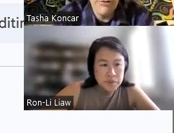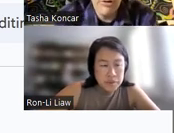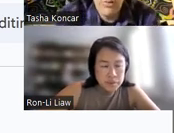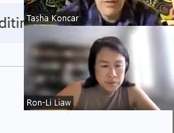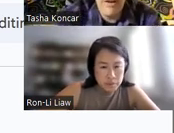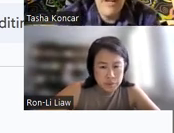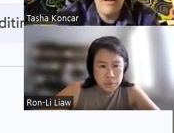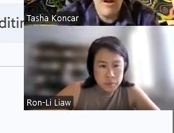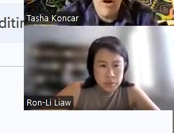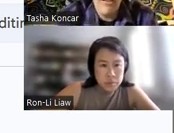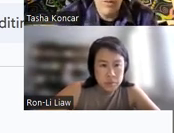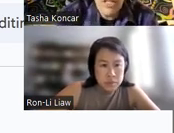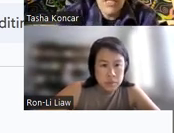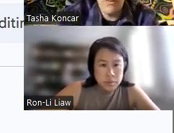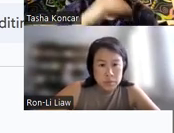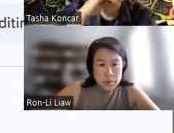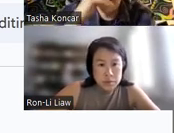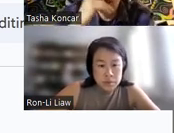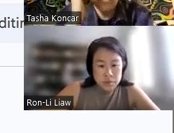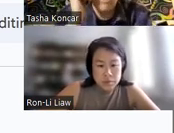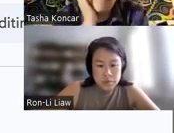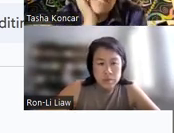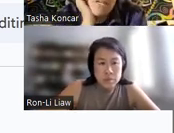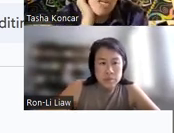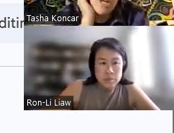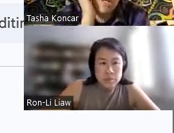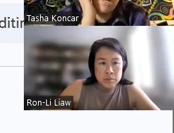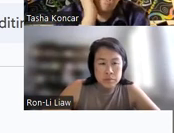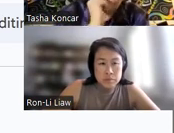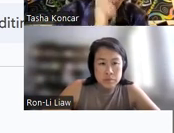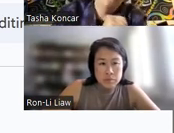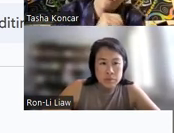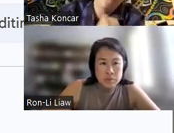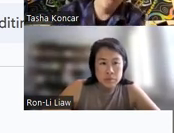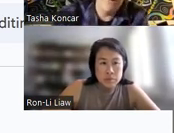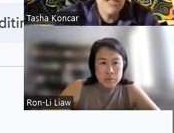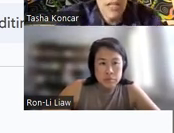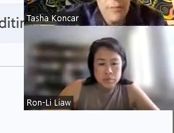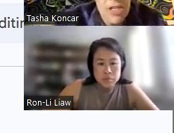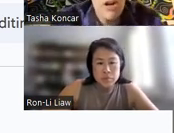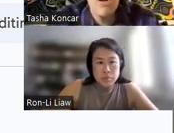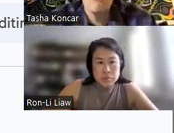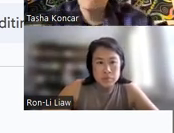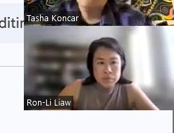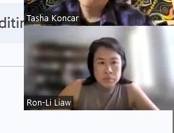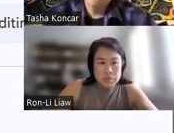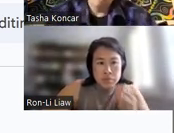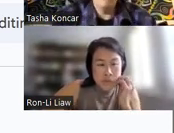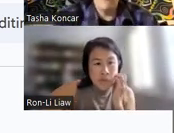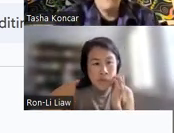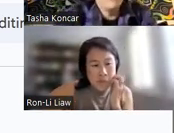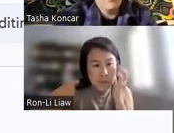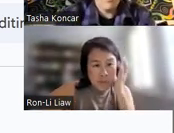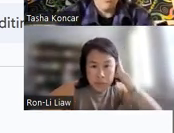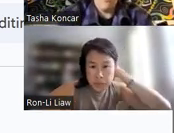follow through with finding out about all the questions that we had, the compensation, the letter to the commissioner, all